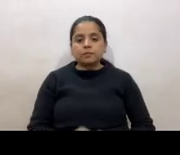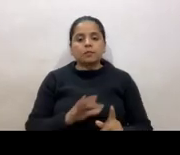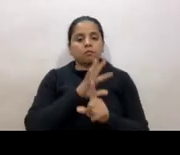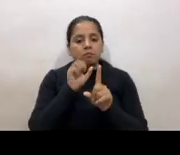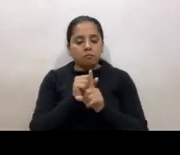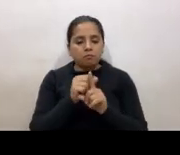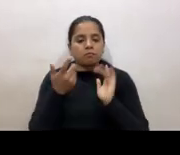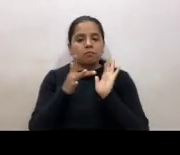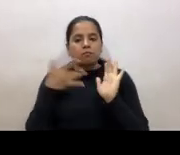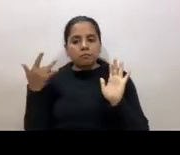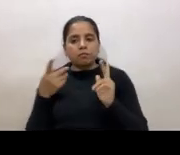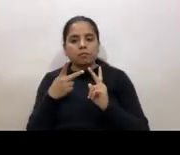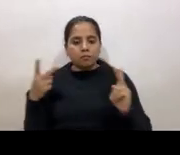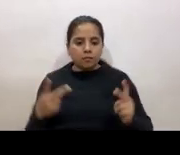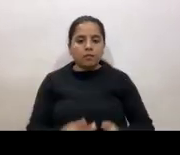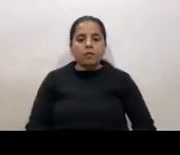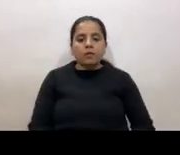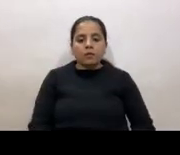Cultural appreciation, okay.